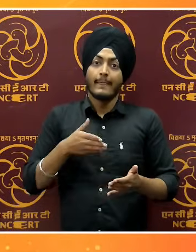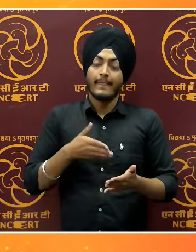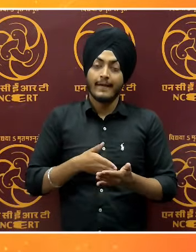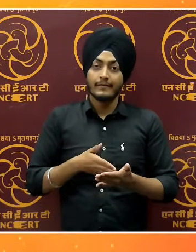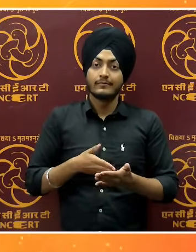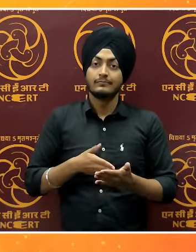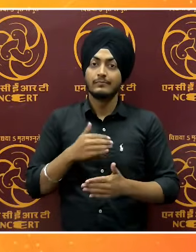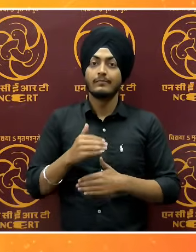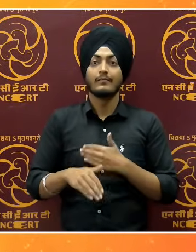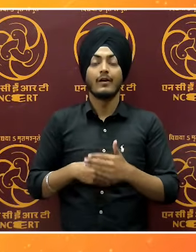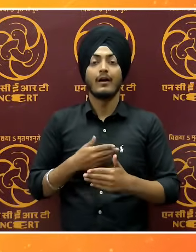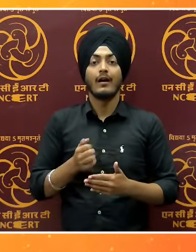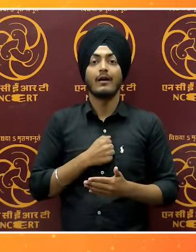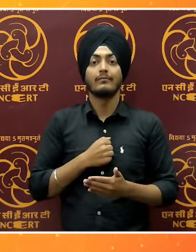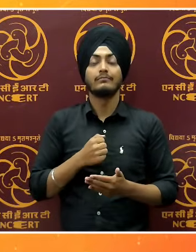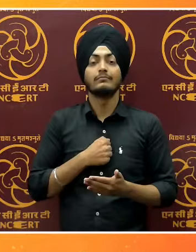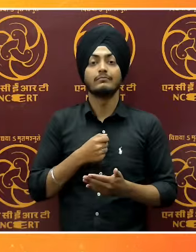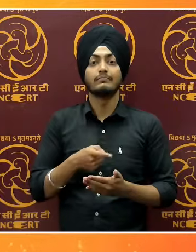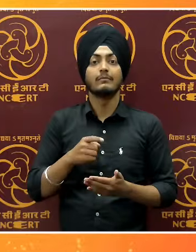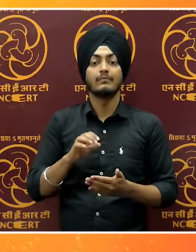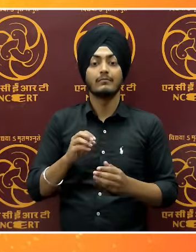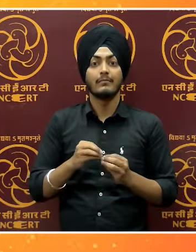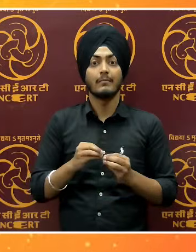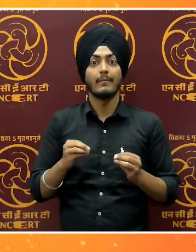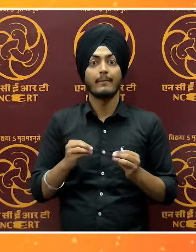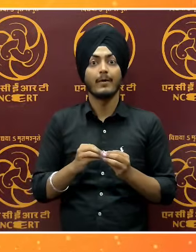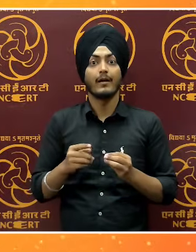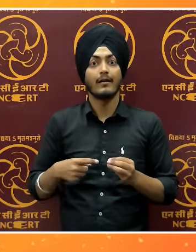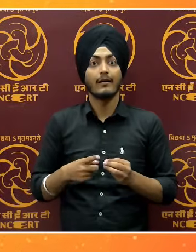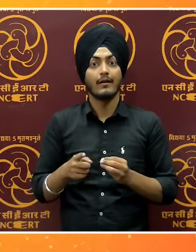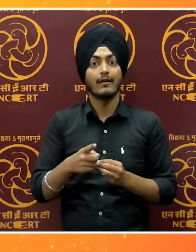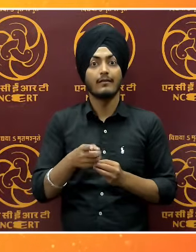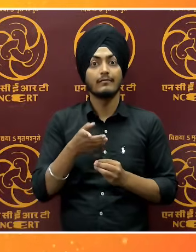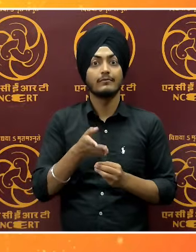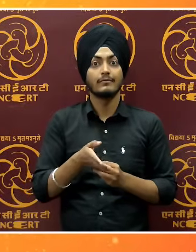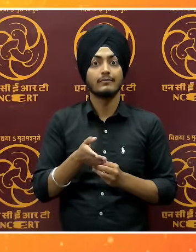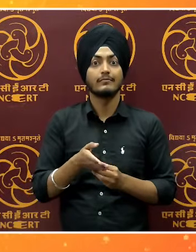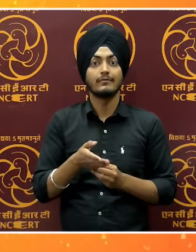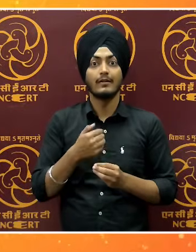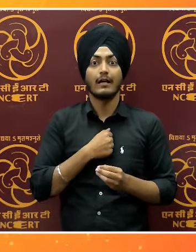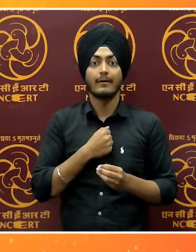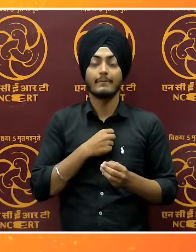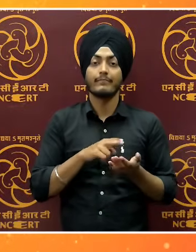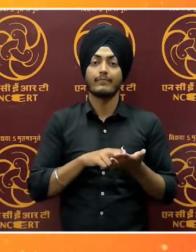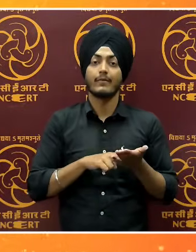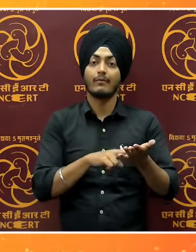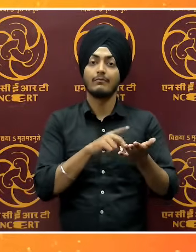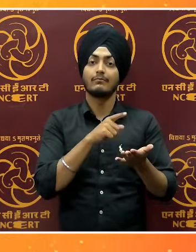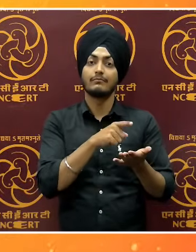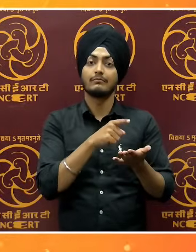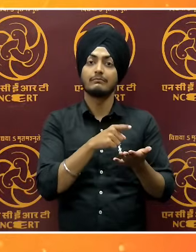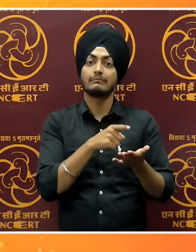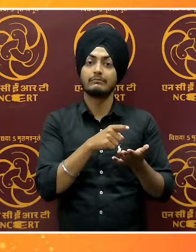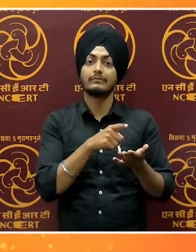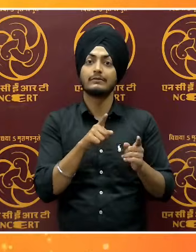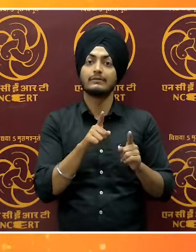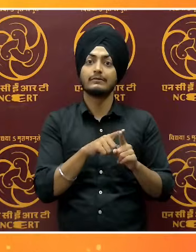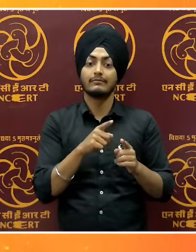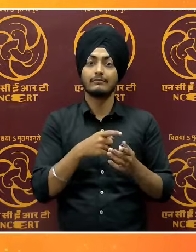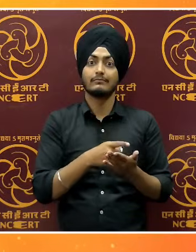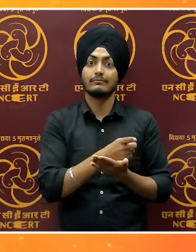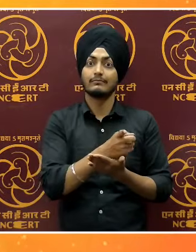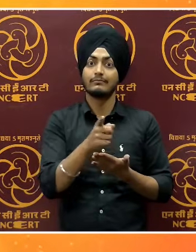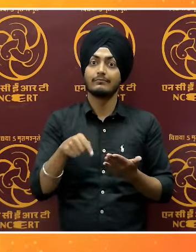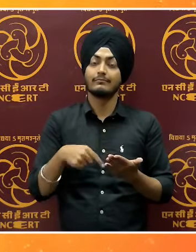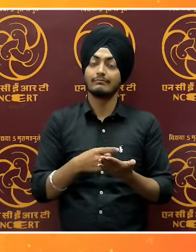the magnetic direction? The path along which a unit North Pole move is the direction of the magnetic